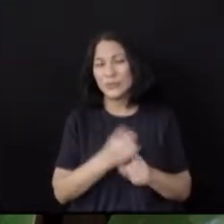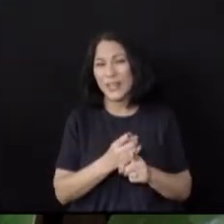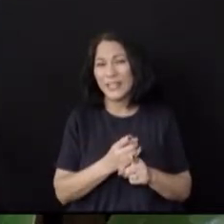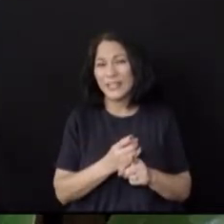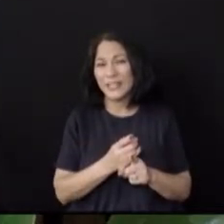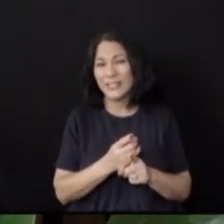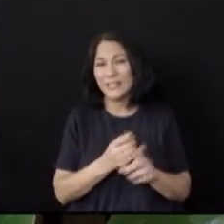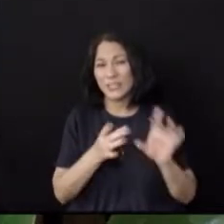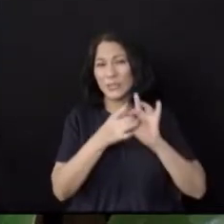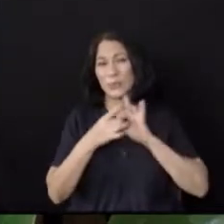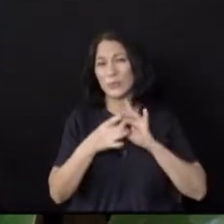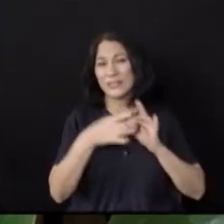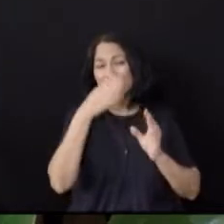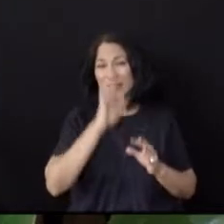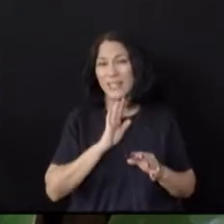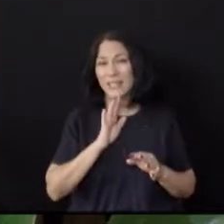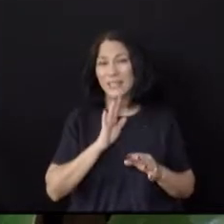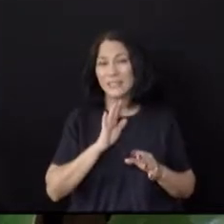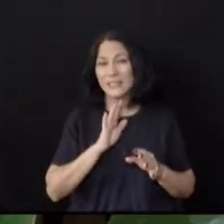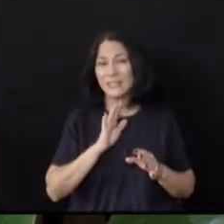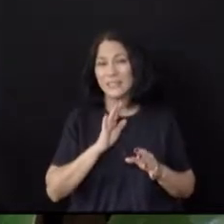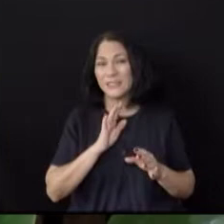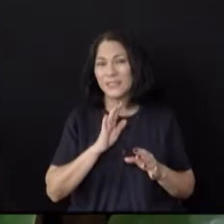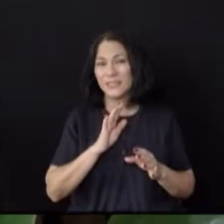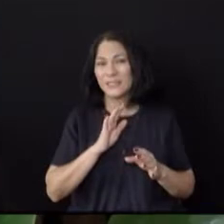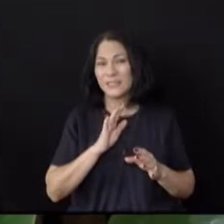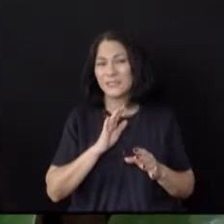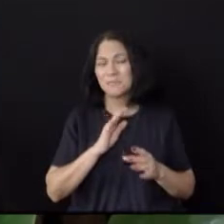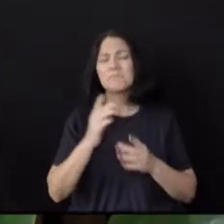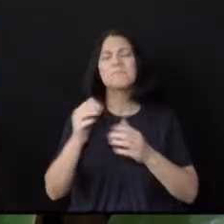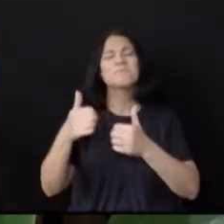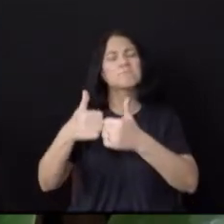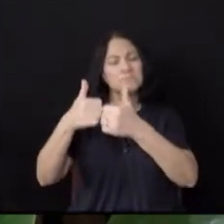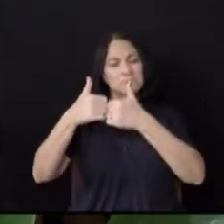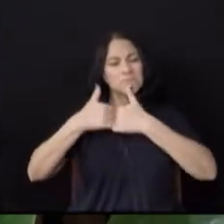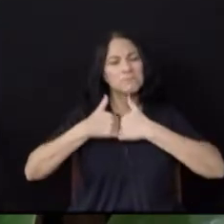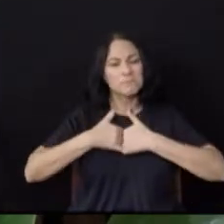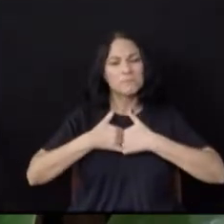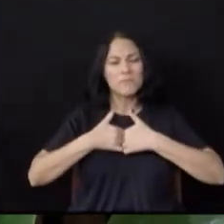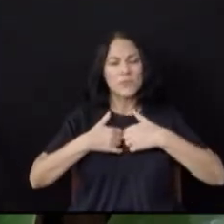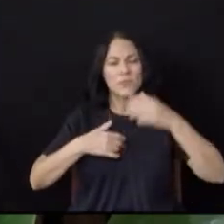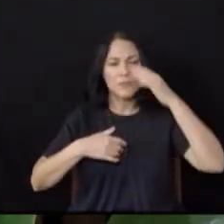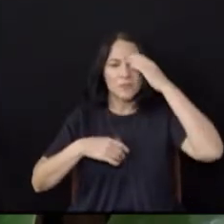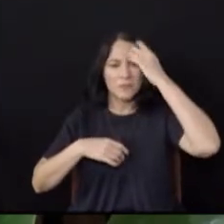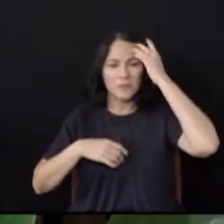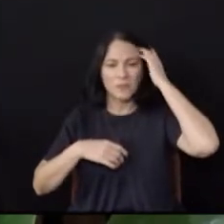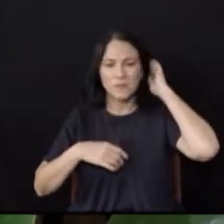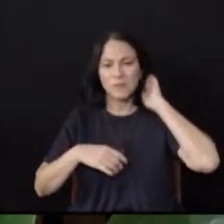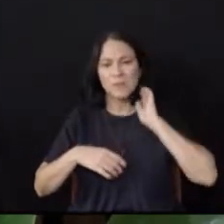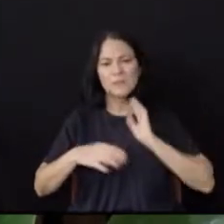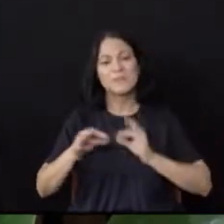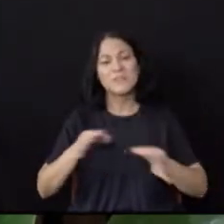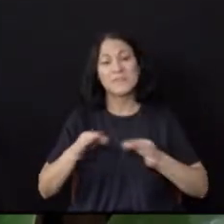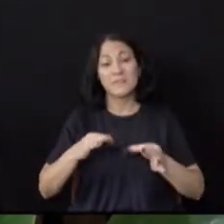God, we will be rewarded, again, as defined by